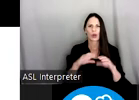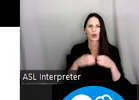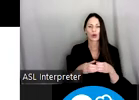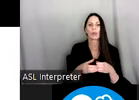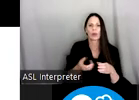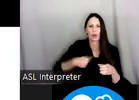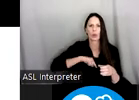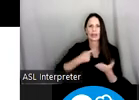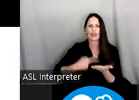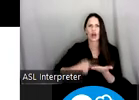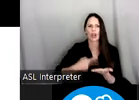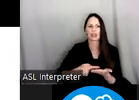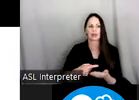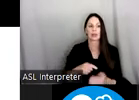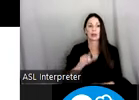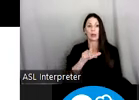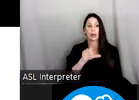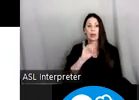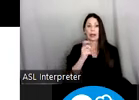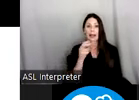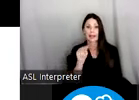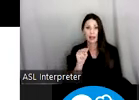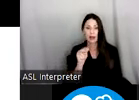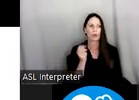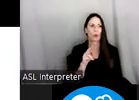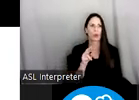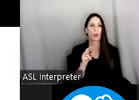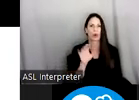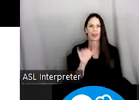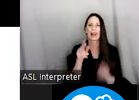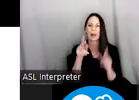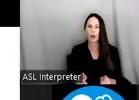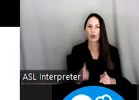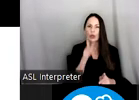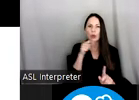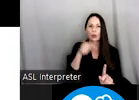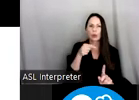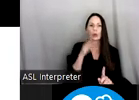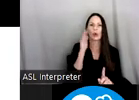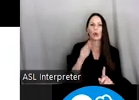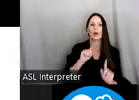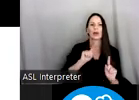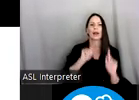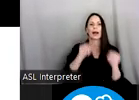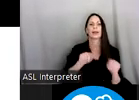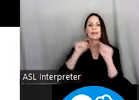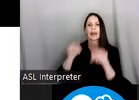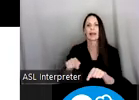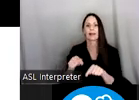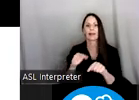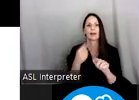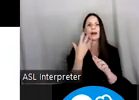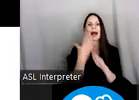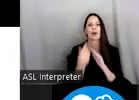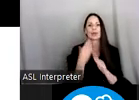that the liaison or the person that would attend the outside councils or